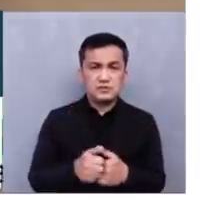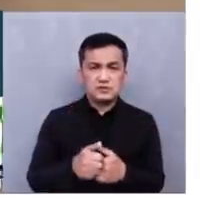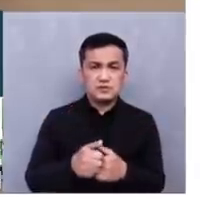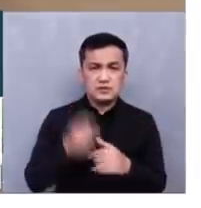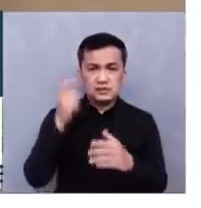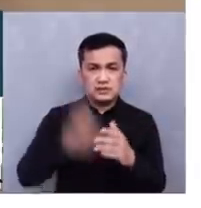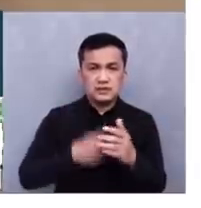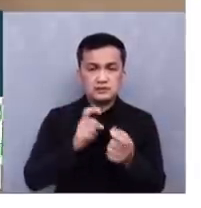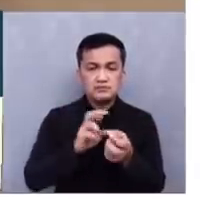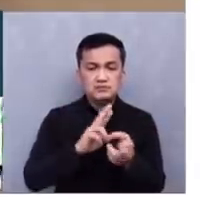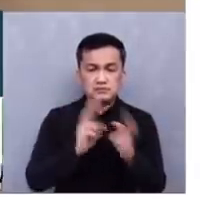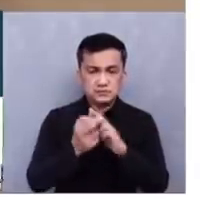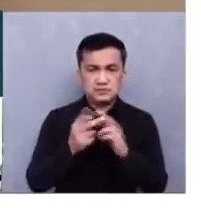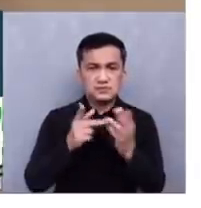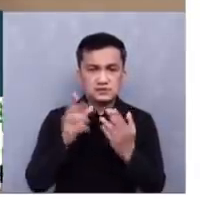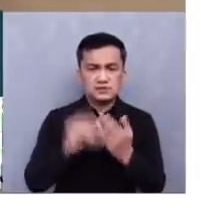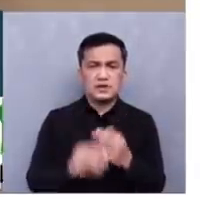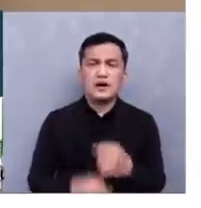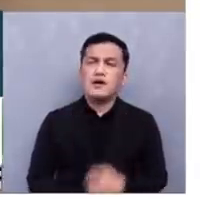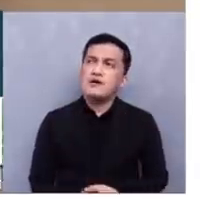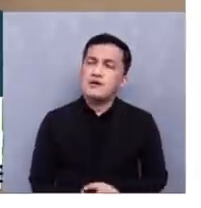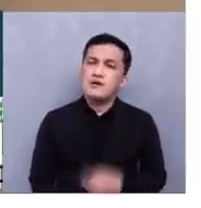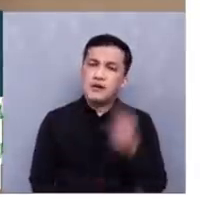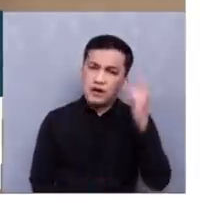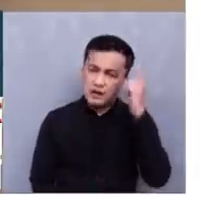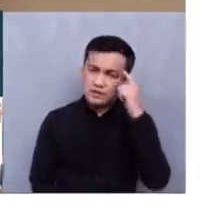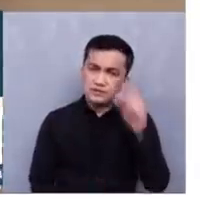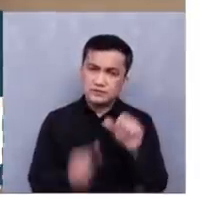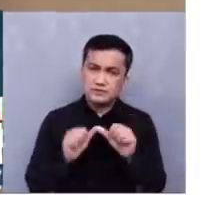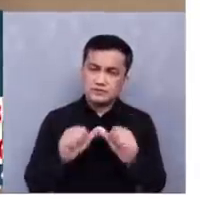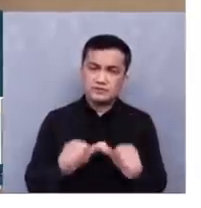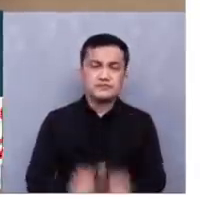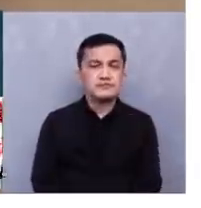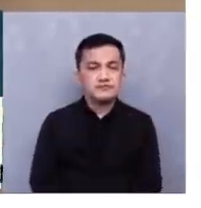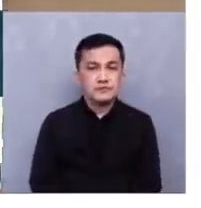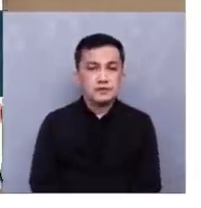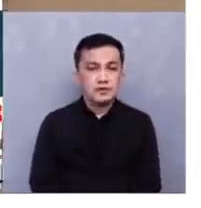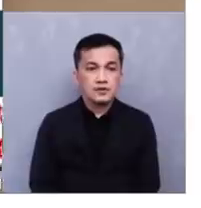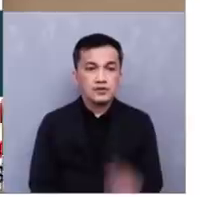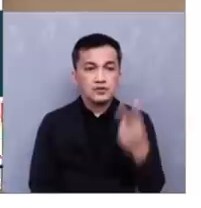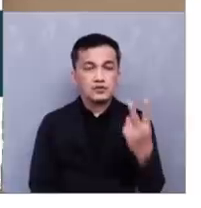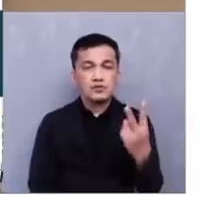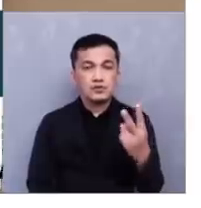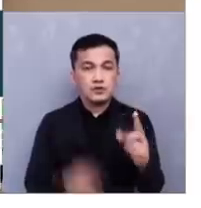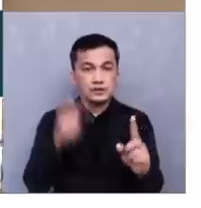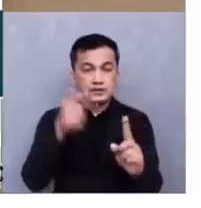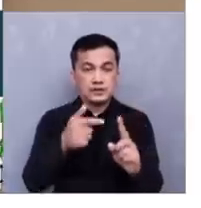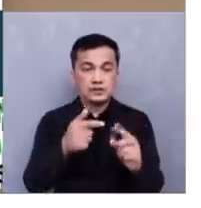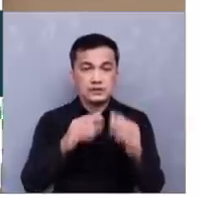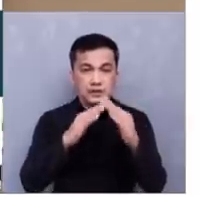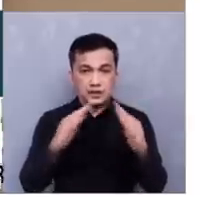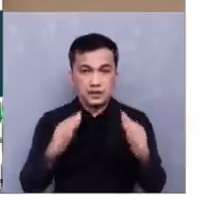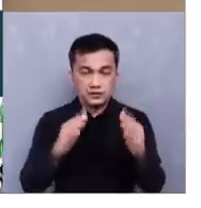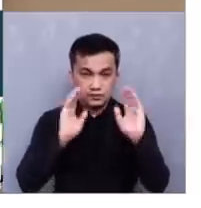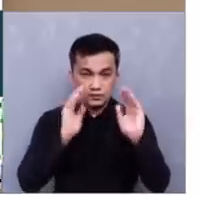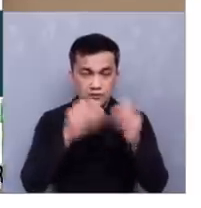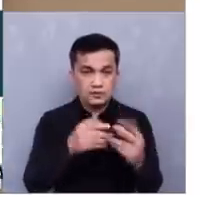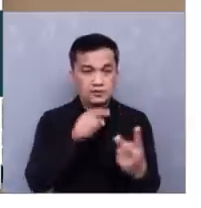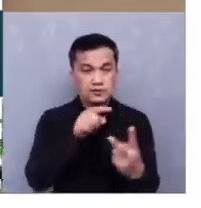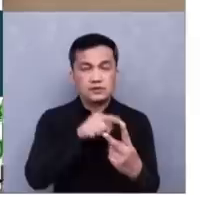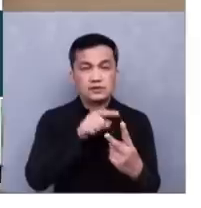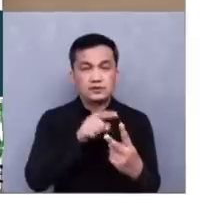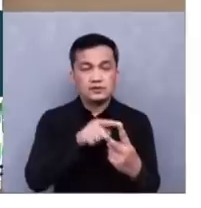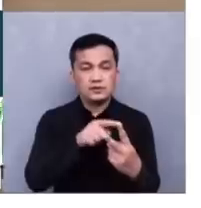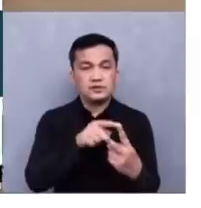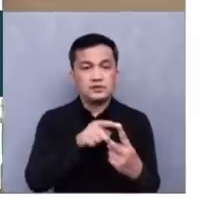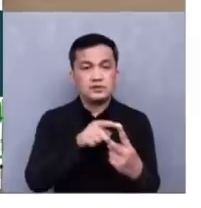reformation program. So I think that will continue. There are two agendas that the House is concentrating. The first one being is